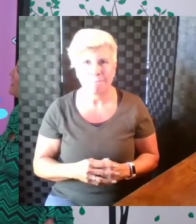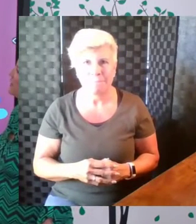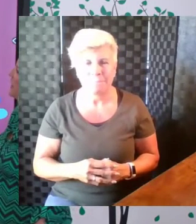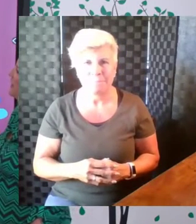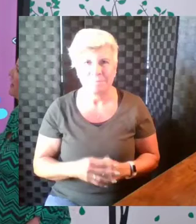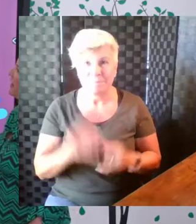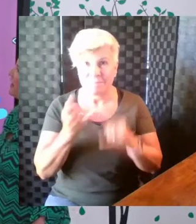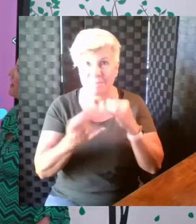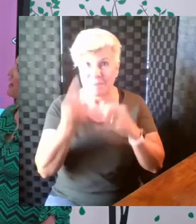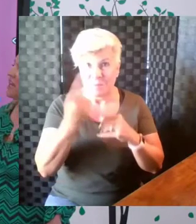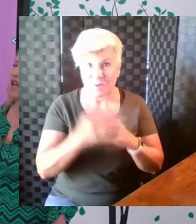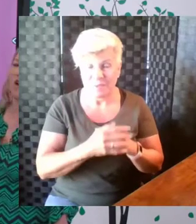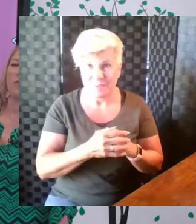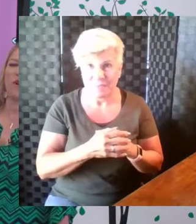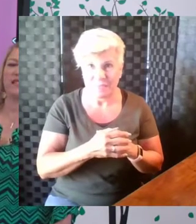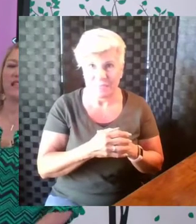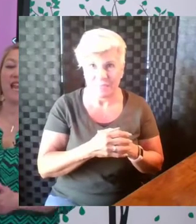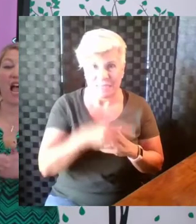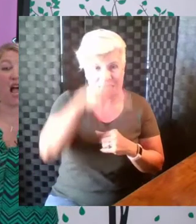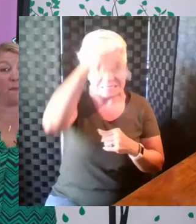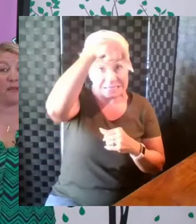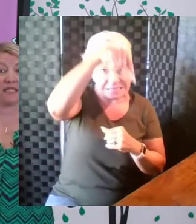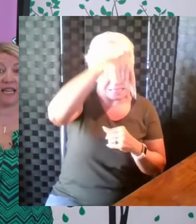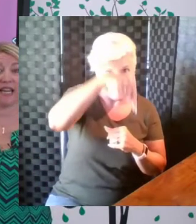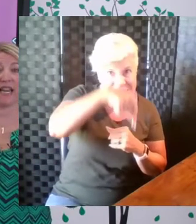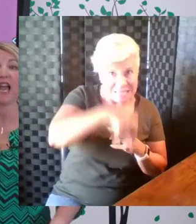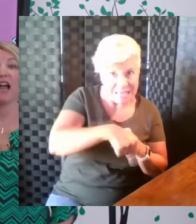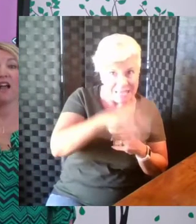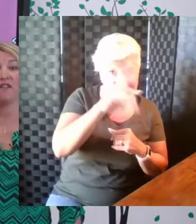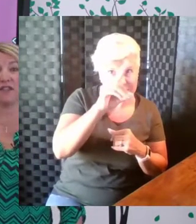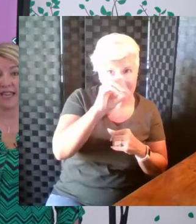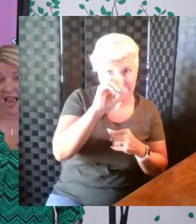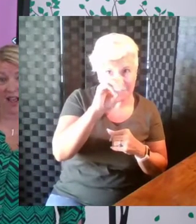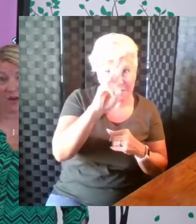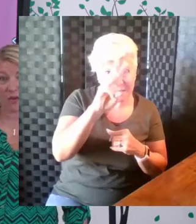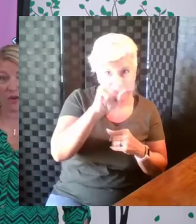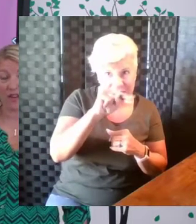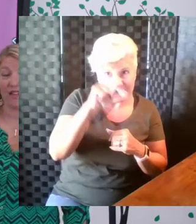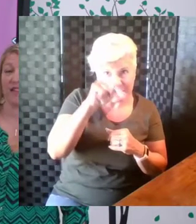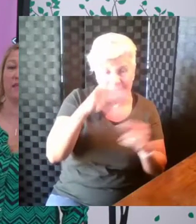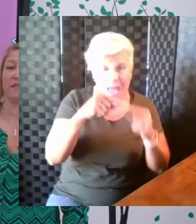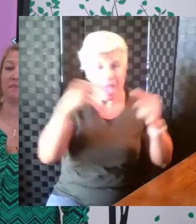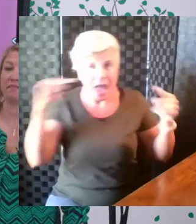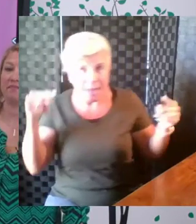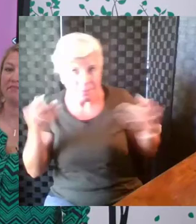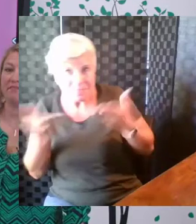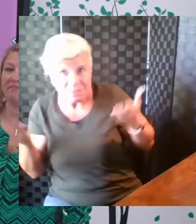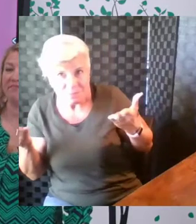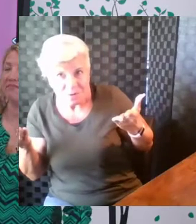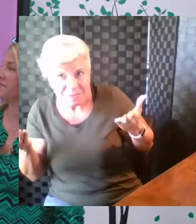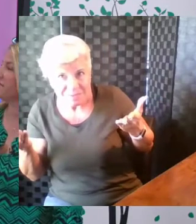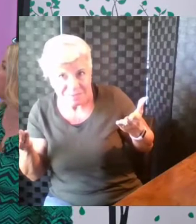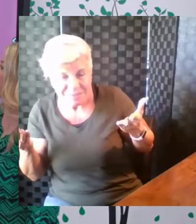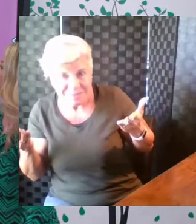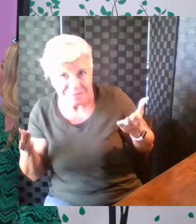And the last one here. What's the opposite of down?